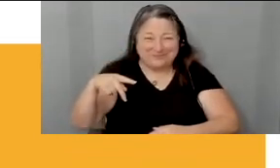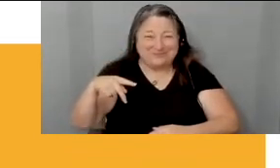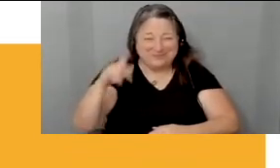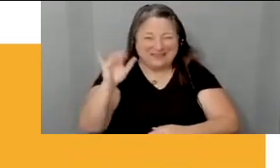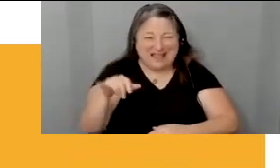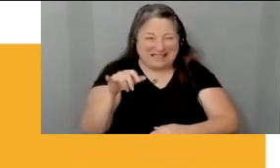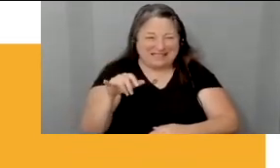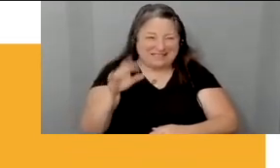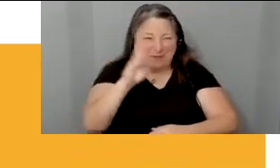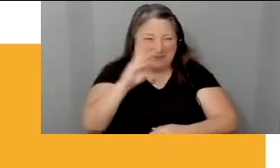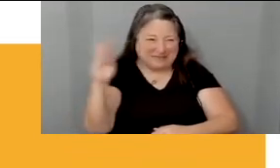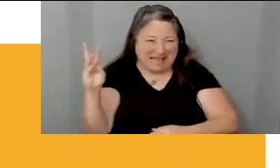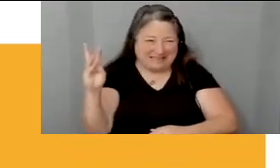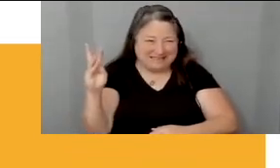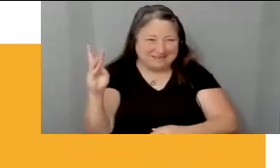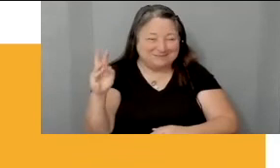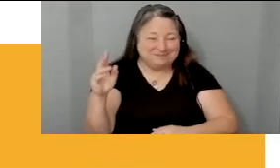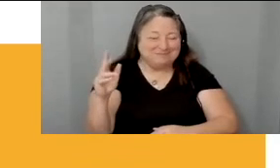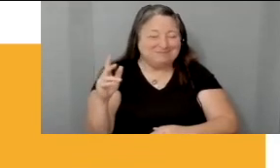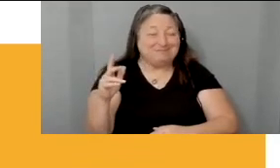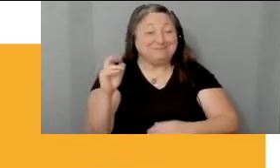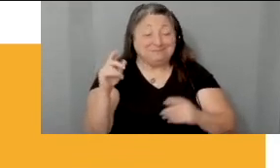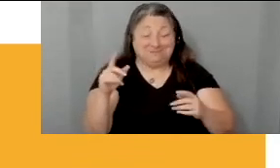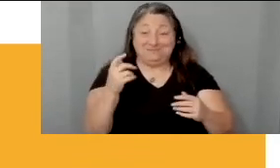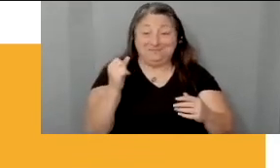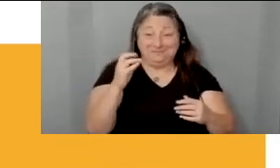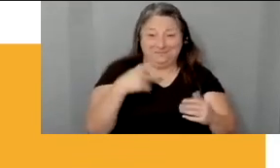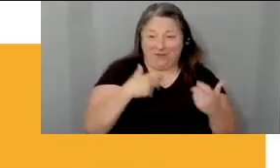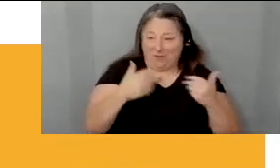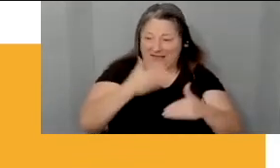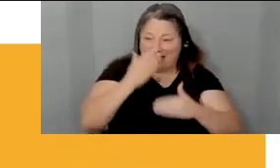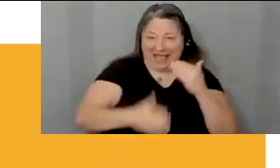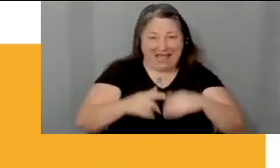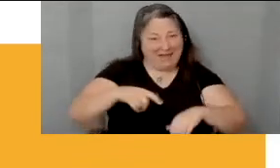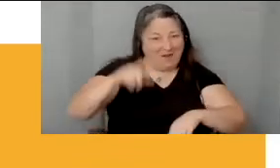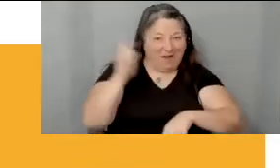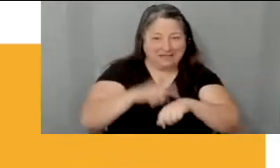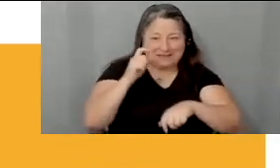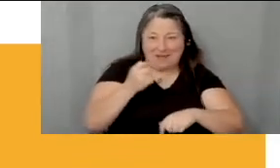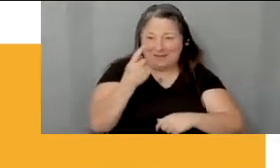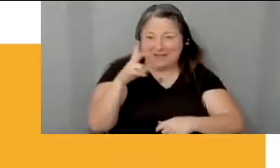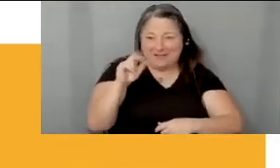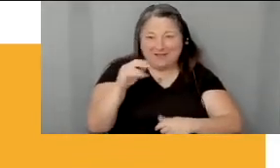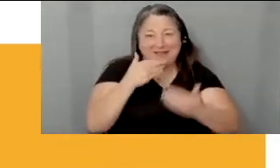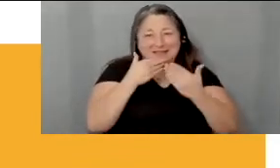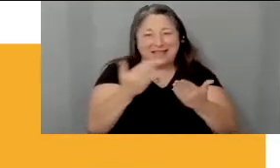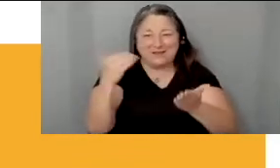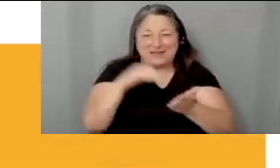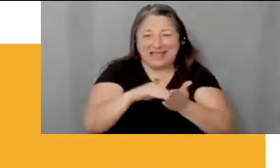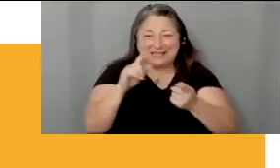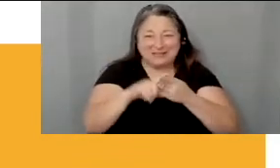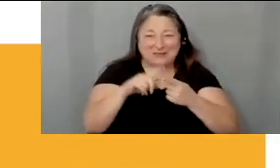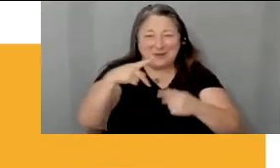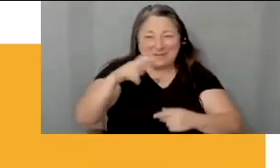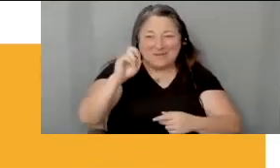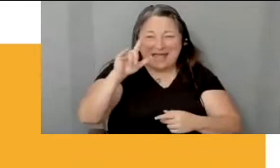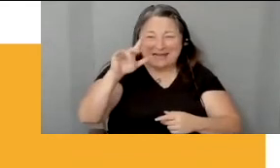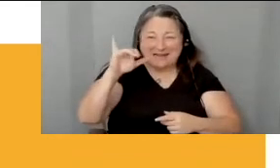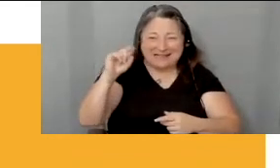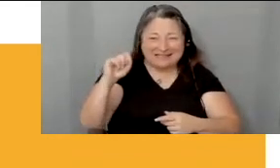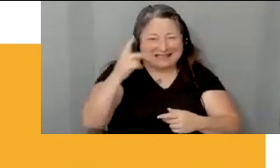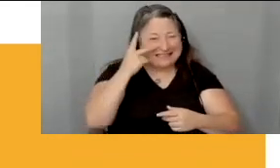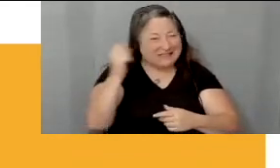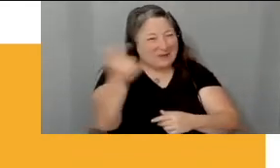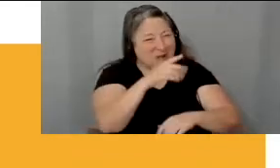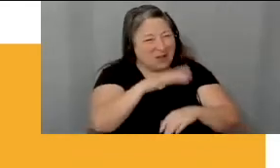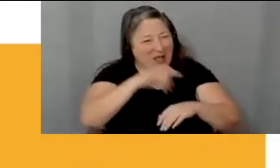And so I want to end at 11:30 on the dot, saying thank you again to the panelists and see you on Thursday